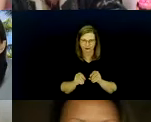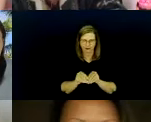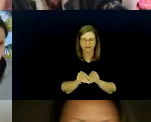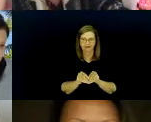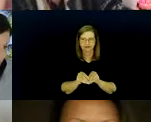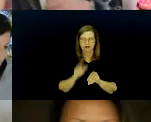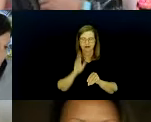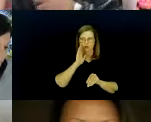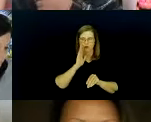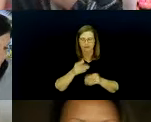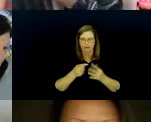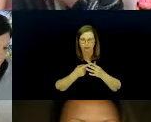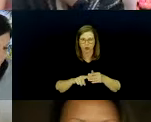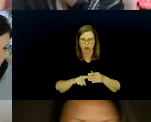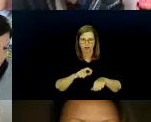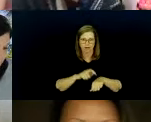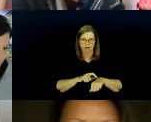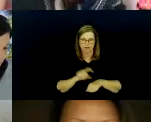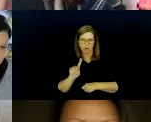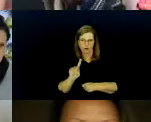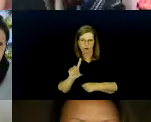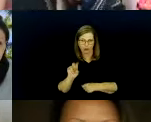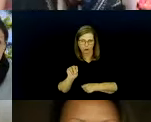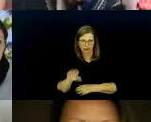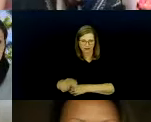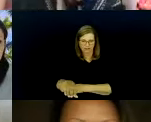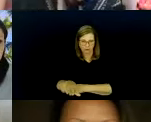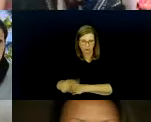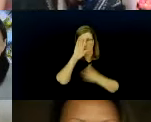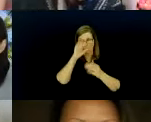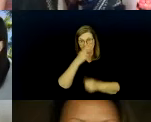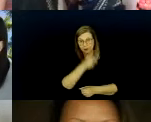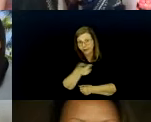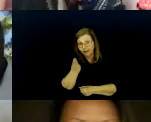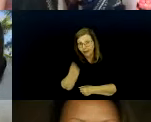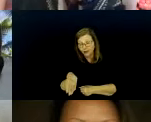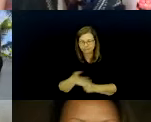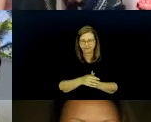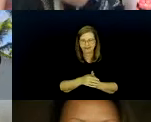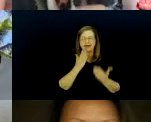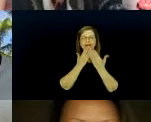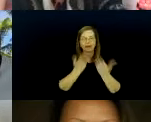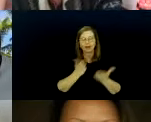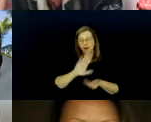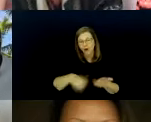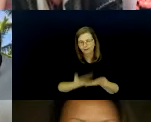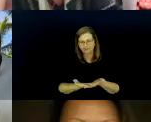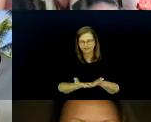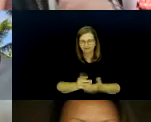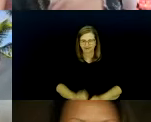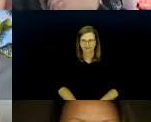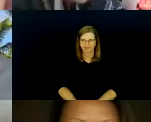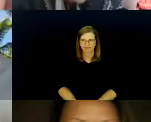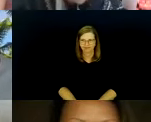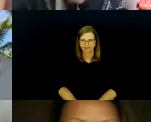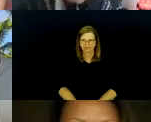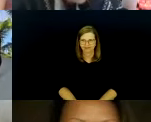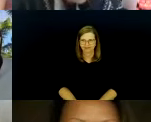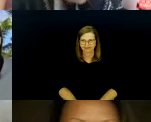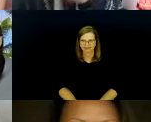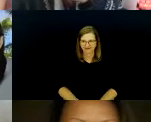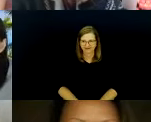will be starting at 1:30 p.m. So we hope to see you there, and thank you all. Thank you.